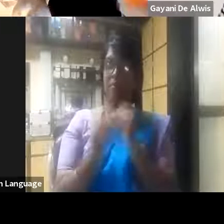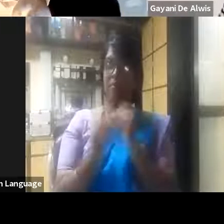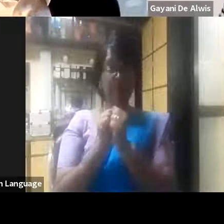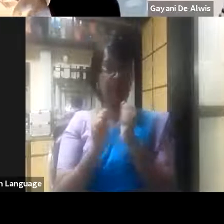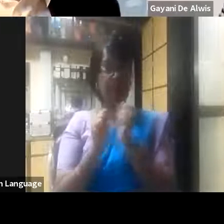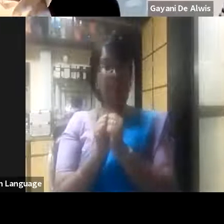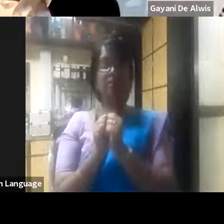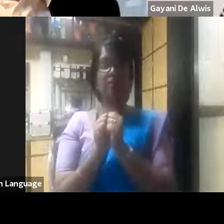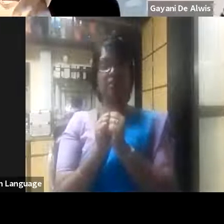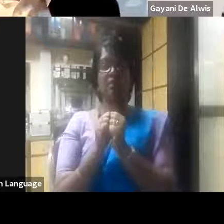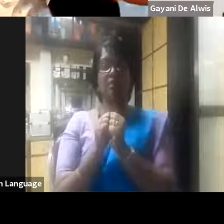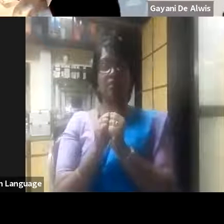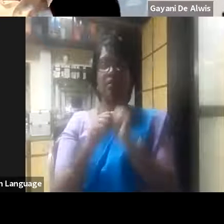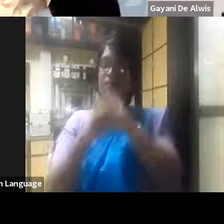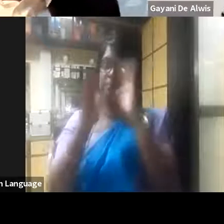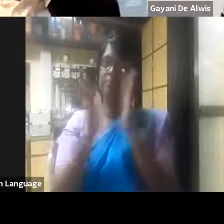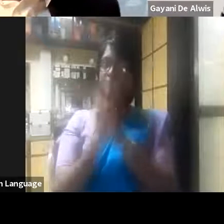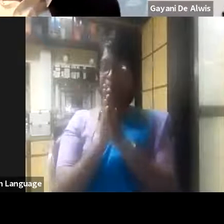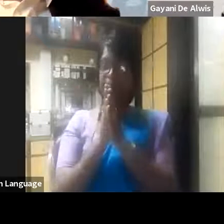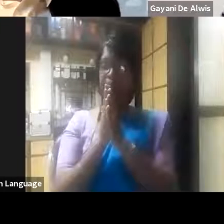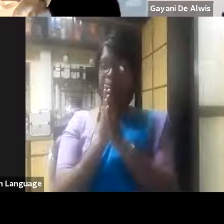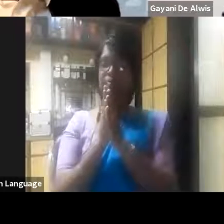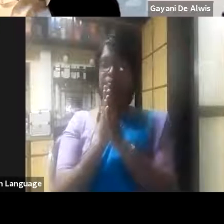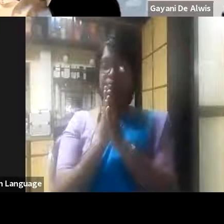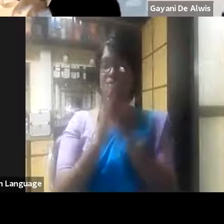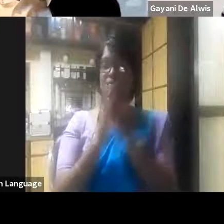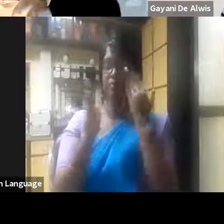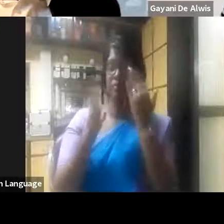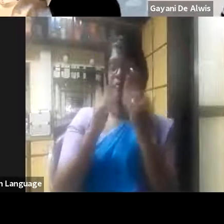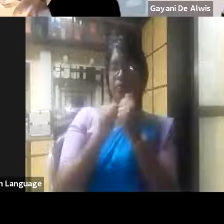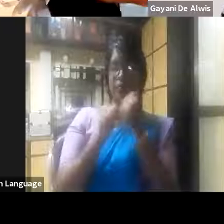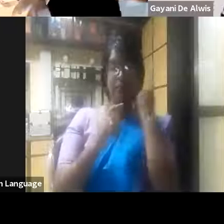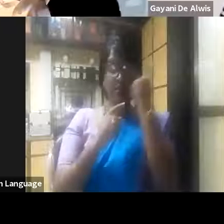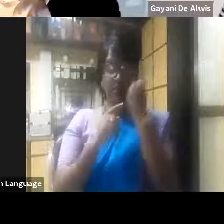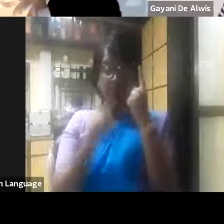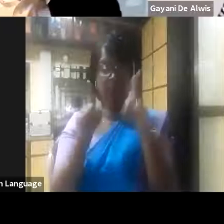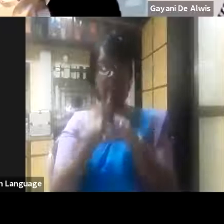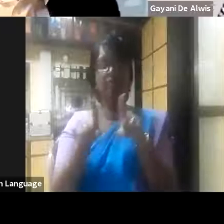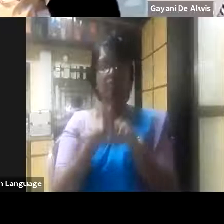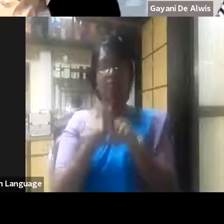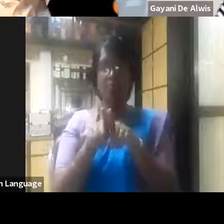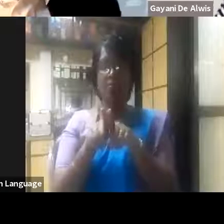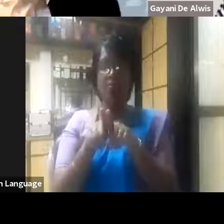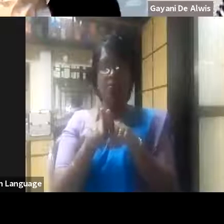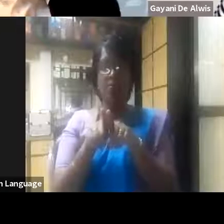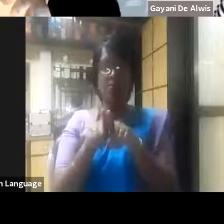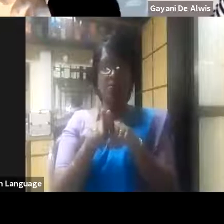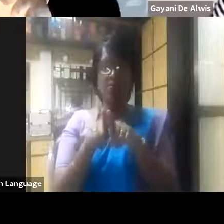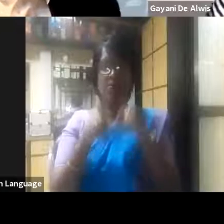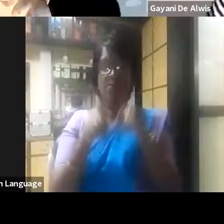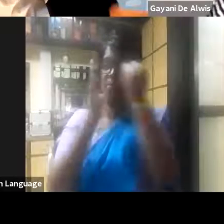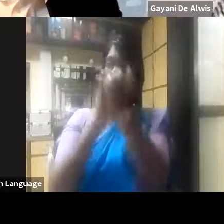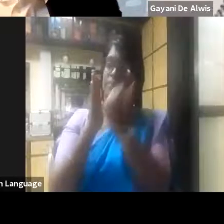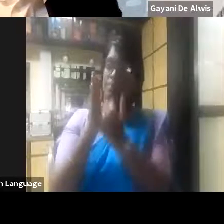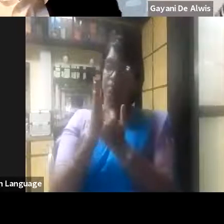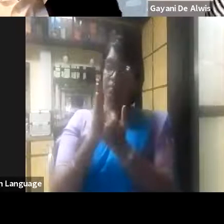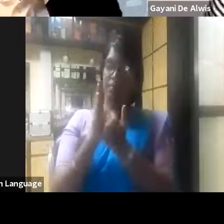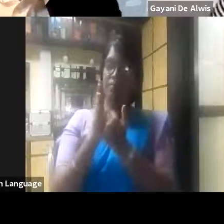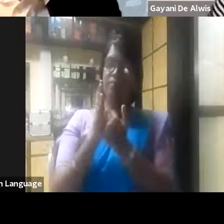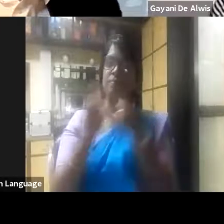can always conserve resources, optimize processes. Then you